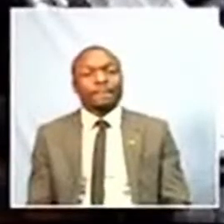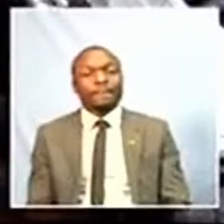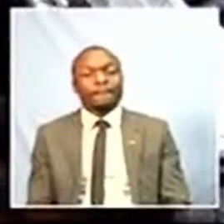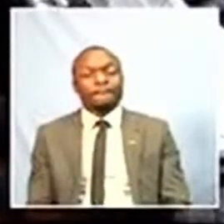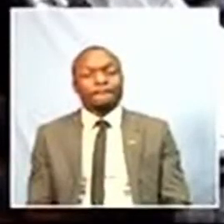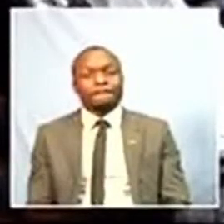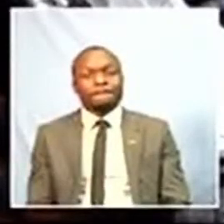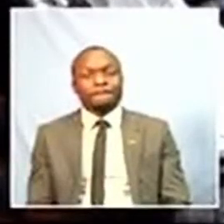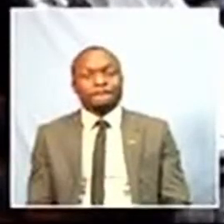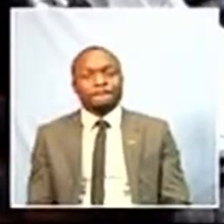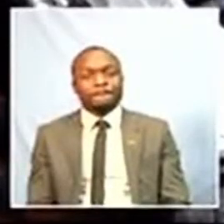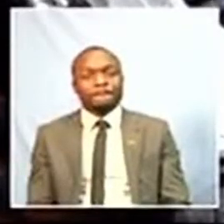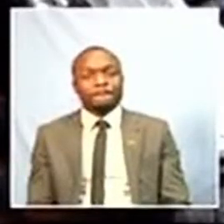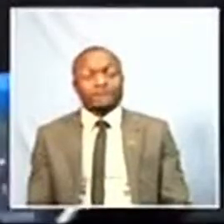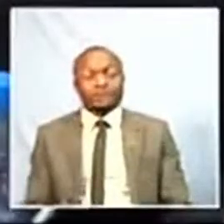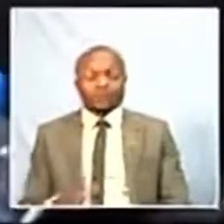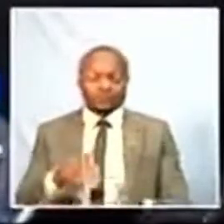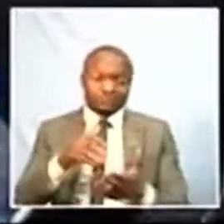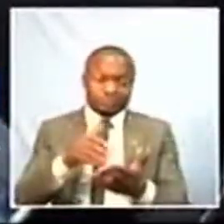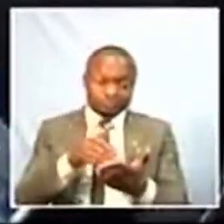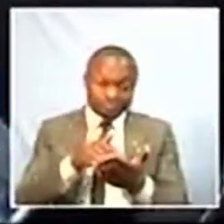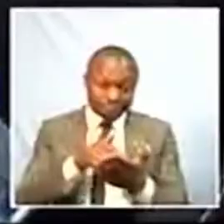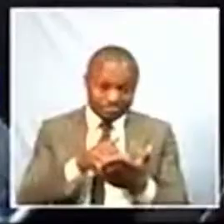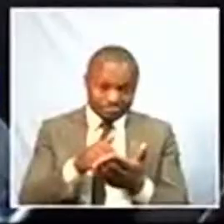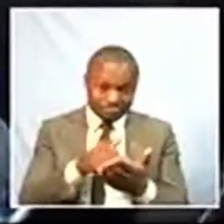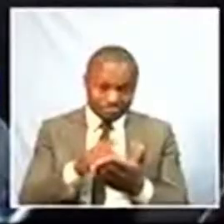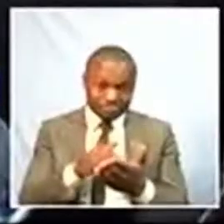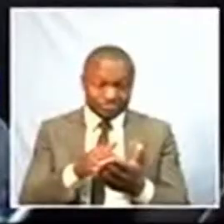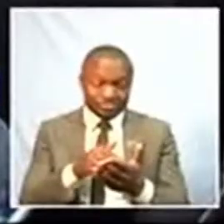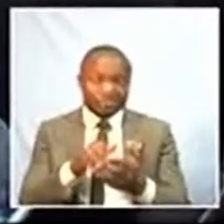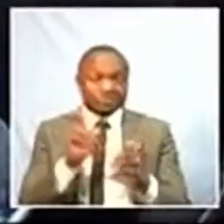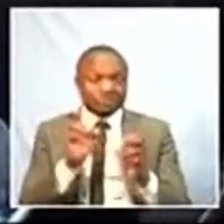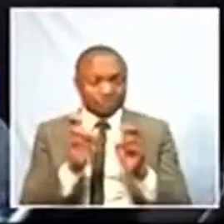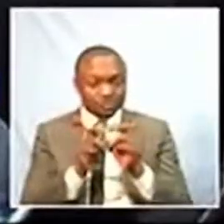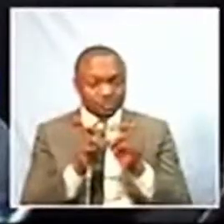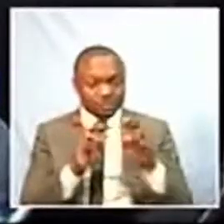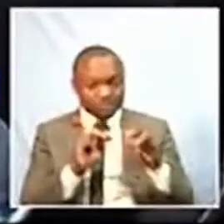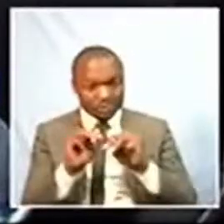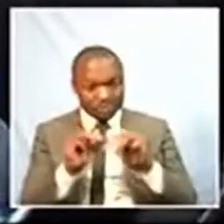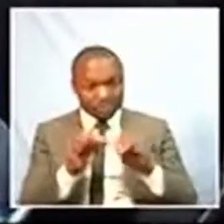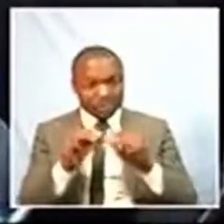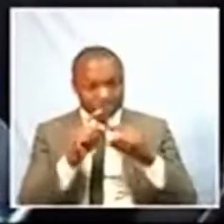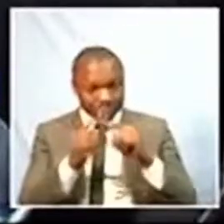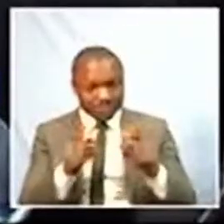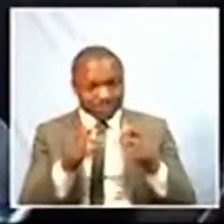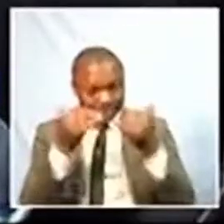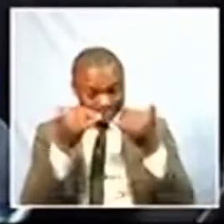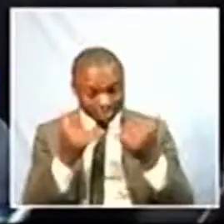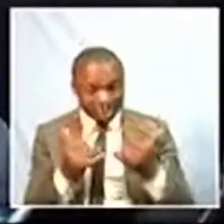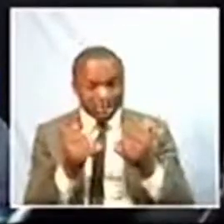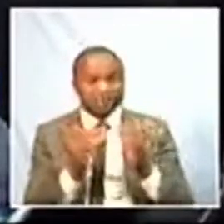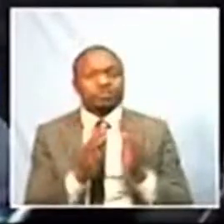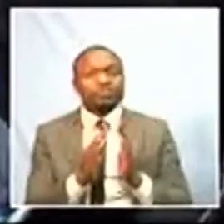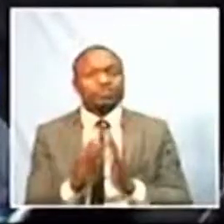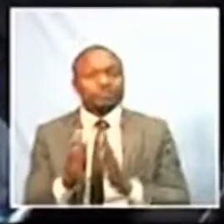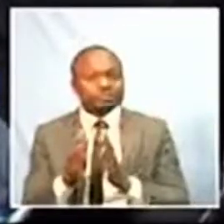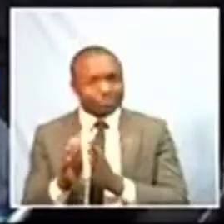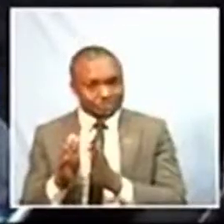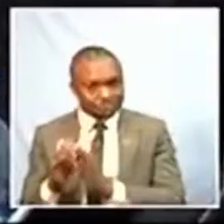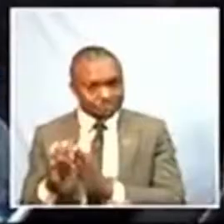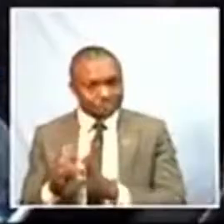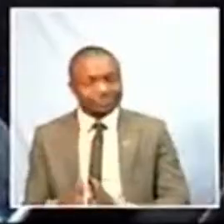is on the weaknesses in terms of contract management. But now going to planning. Yes.